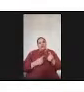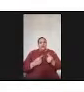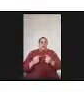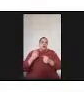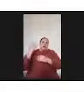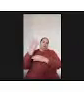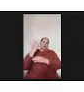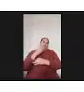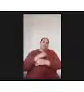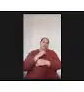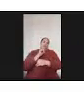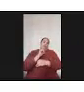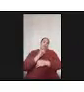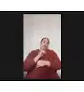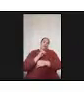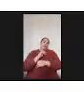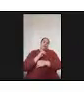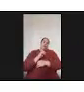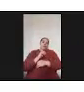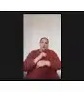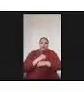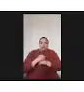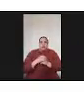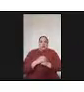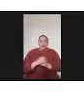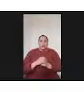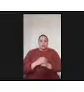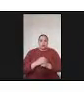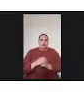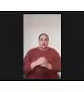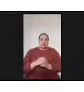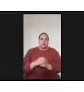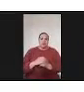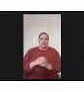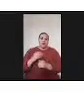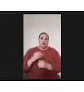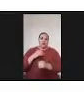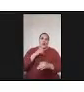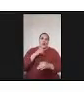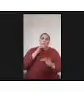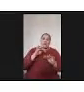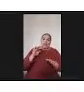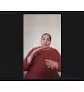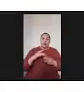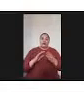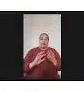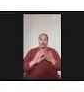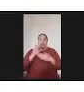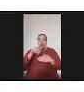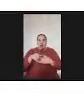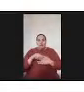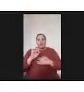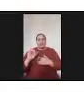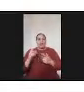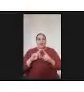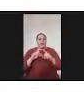to a full-on team at Public Works, and after approvals, then the